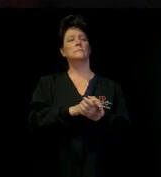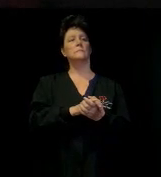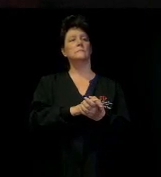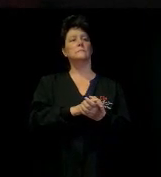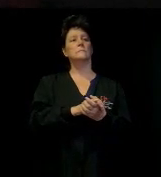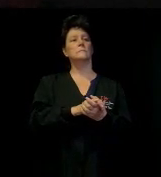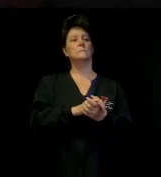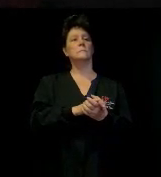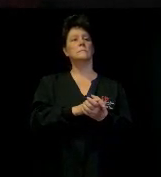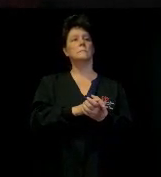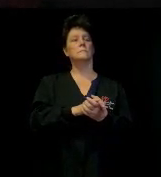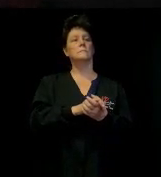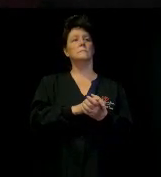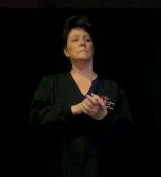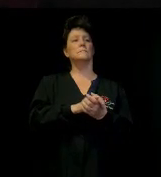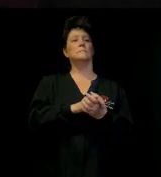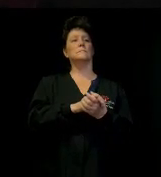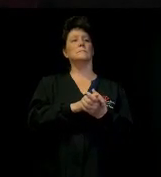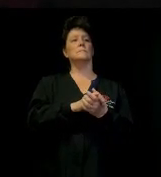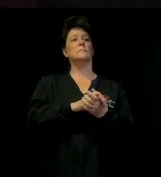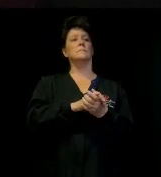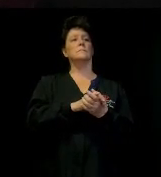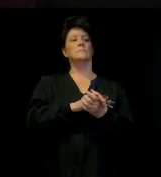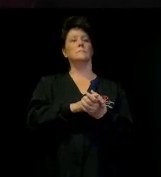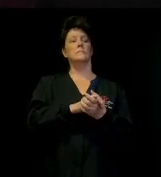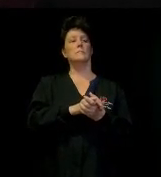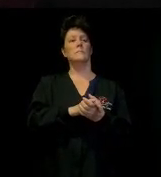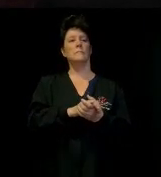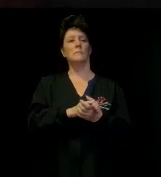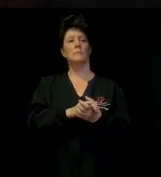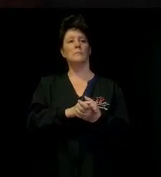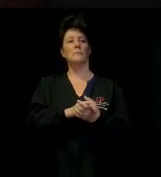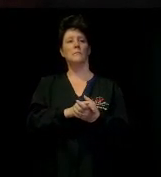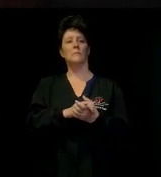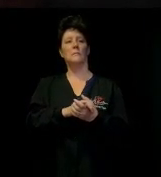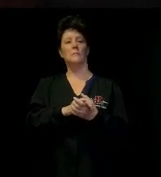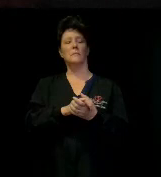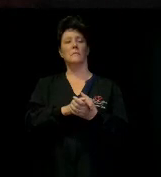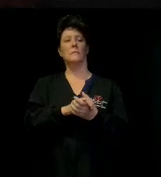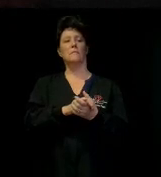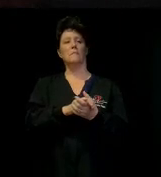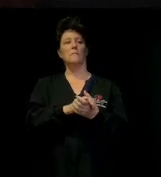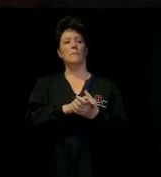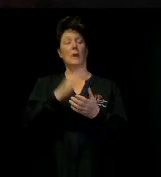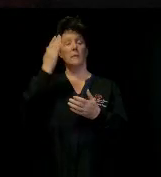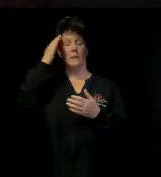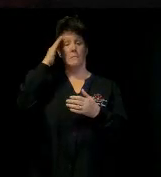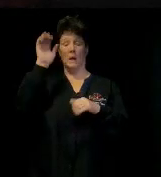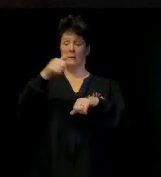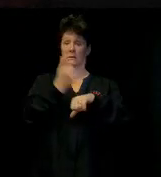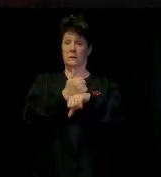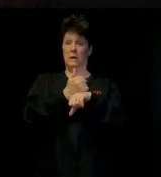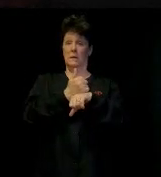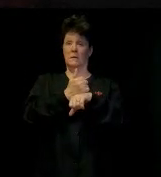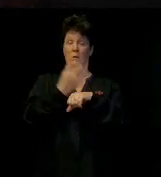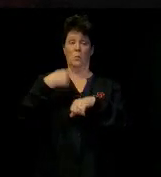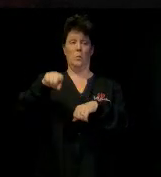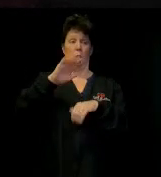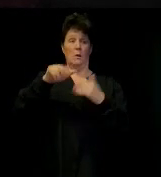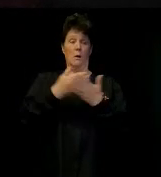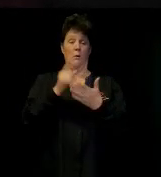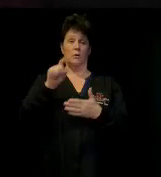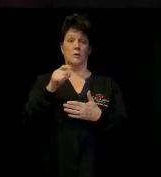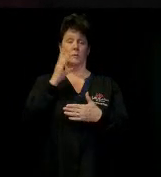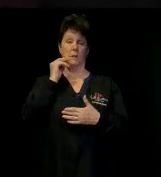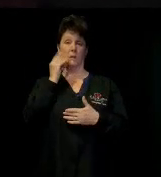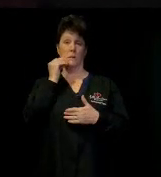the mindset, here we go. The superior reality we are to live in and be governed in our lives. So all this is rooted in our identity. We figured